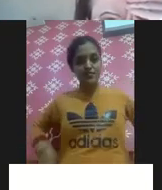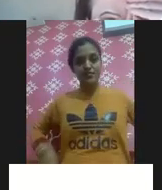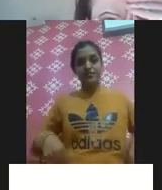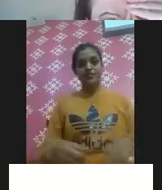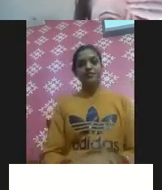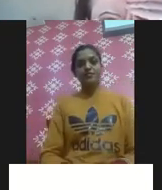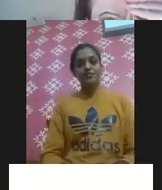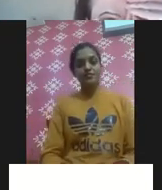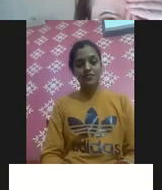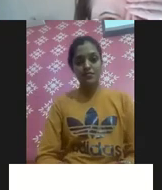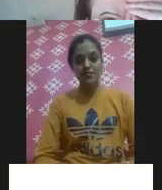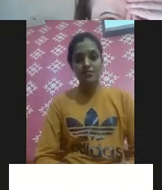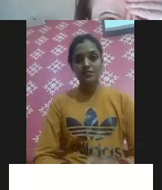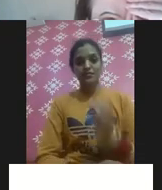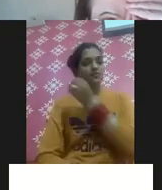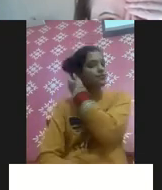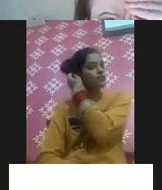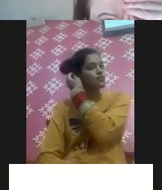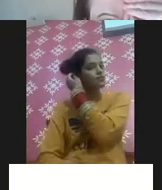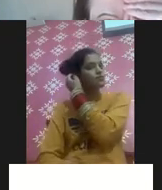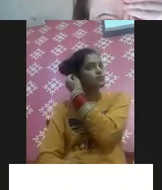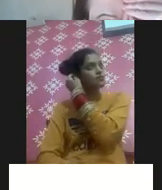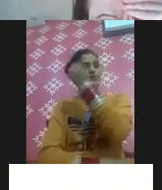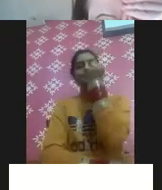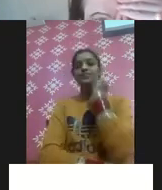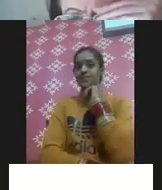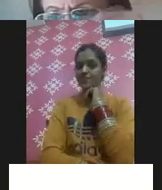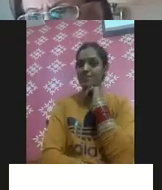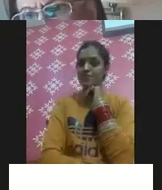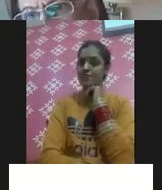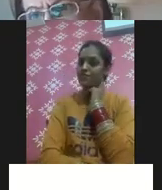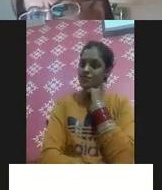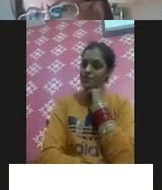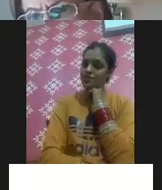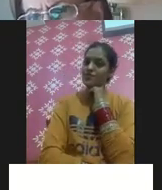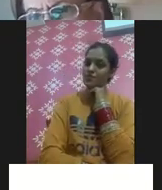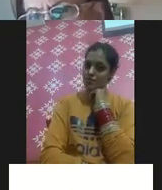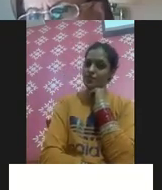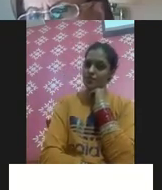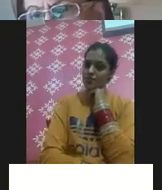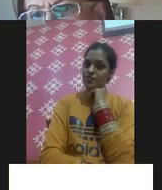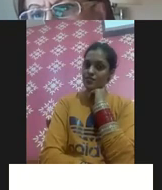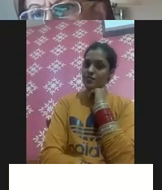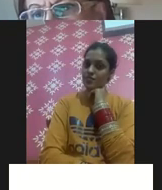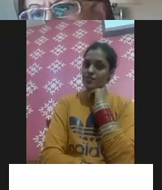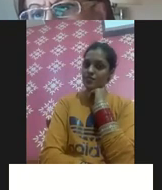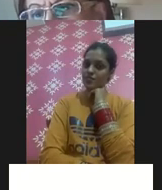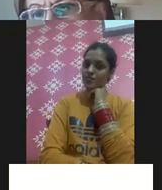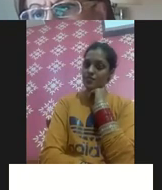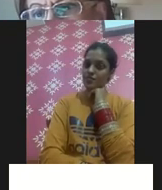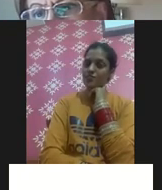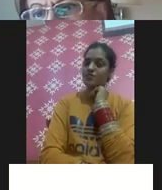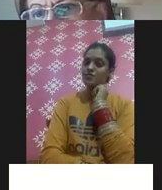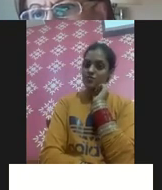again, compared to judicial court, a non-judicial body like that provide you